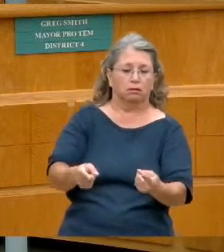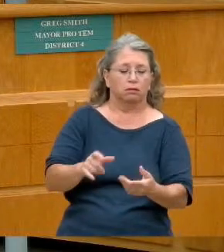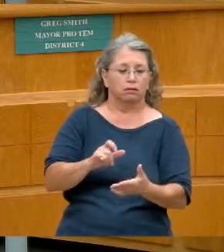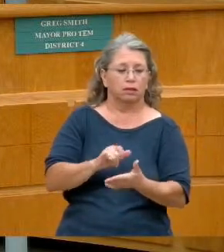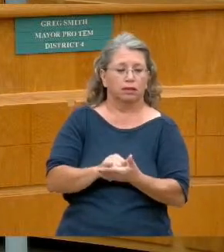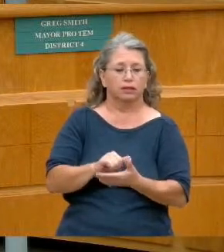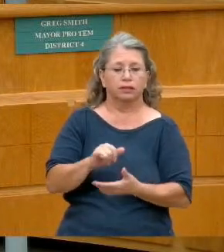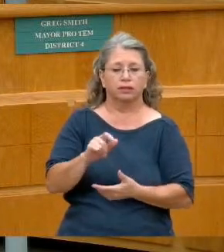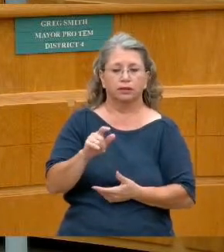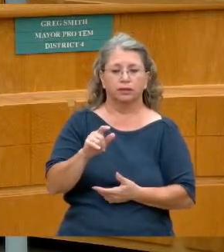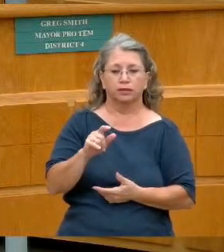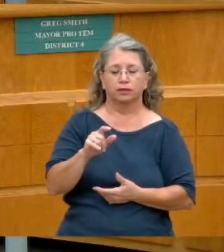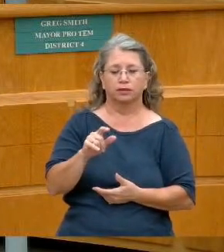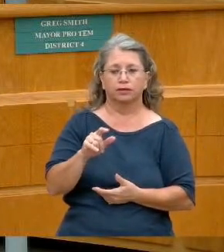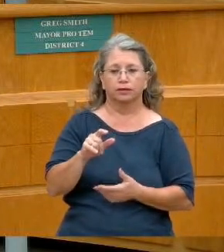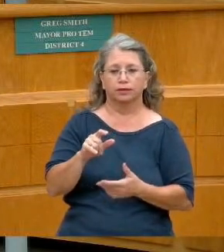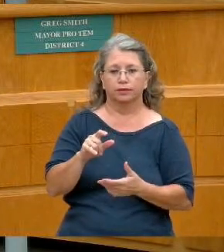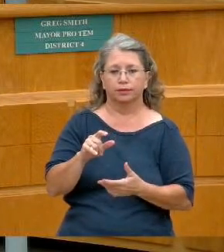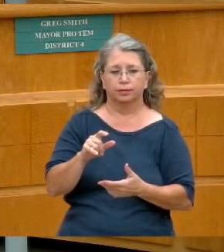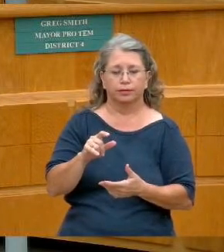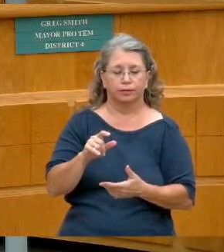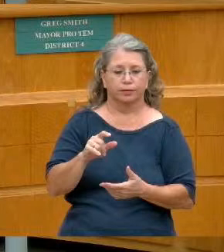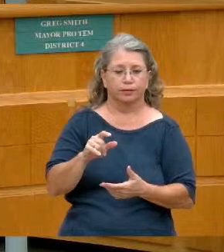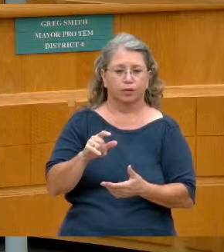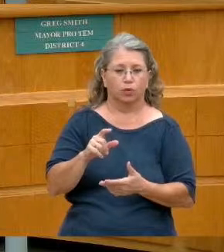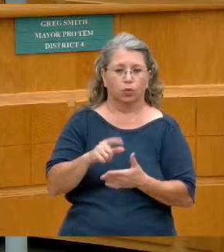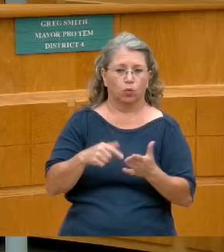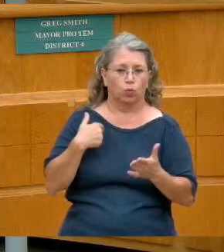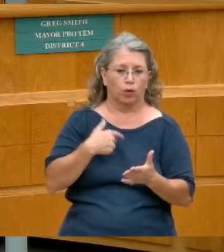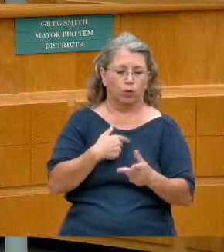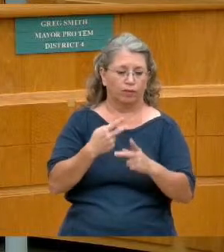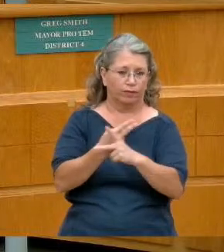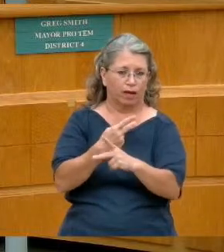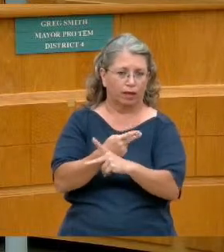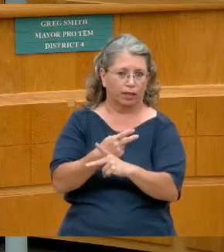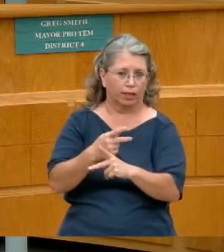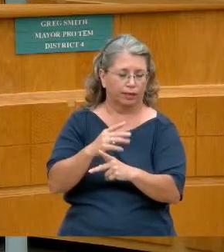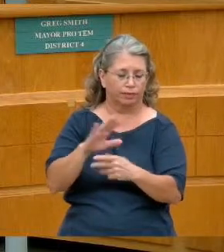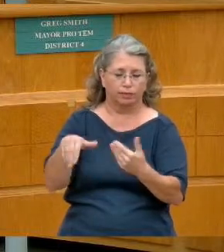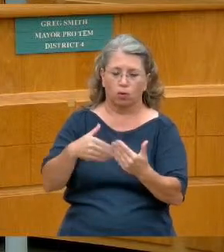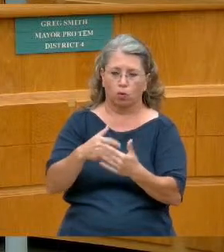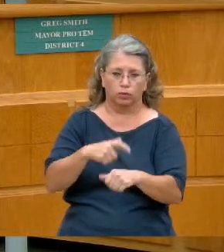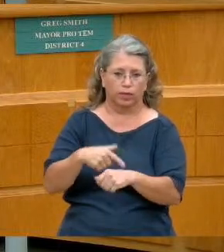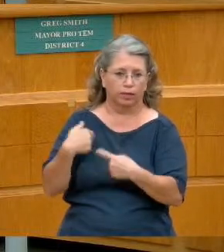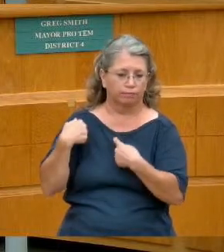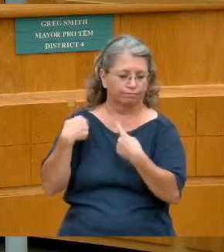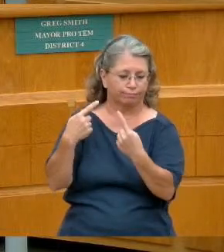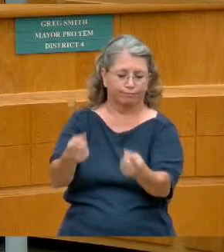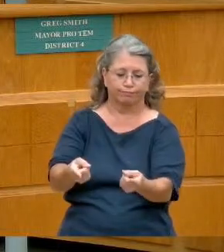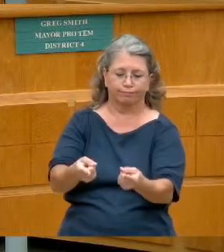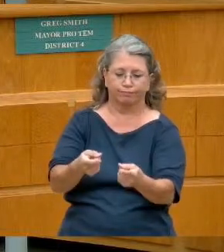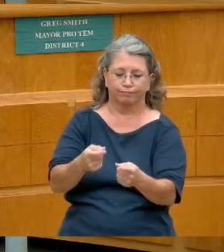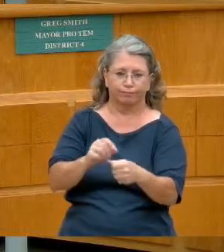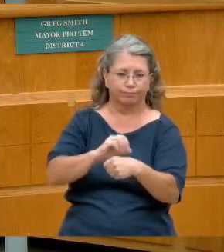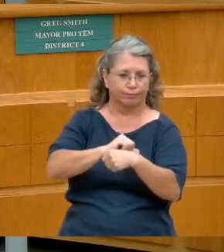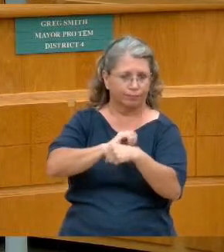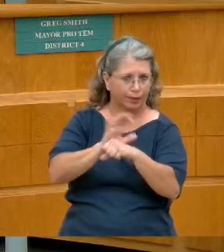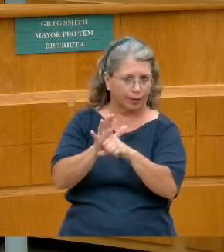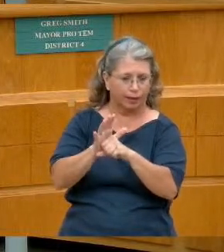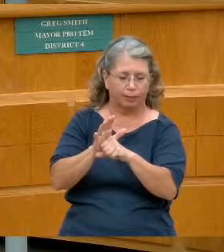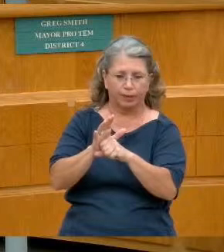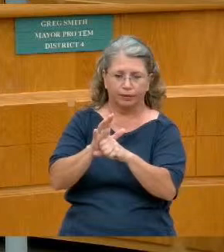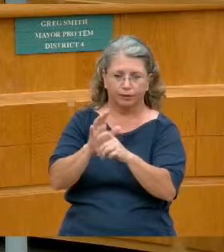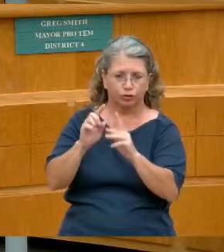track record of what we've estimated the actual transmission rate is from the beginning of the pandemic all the way